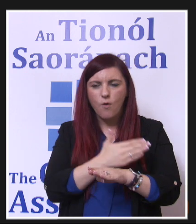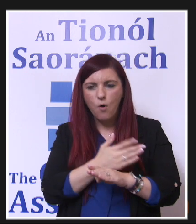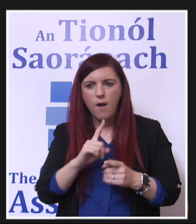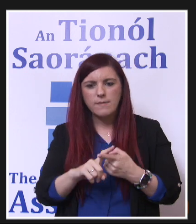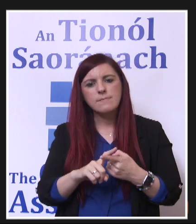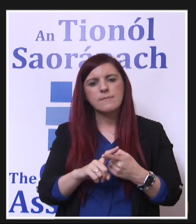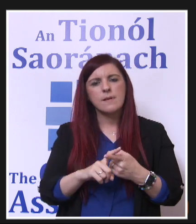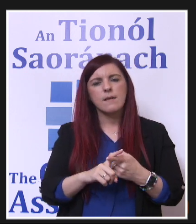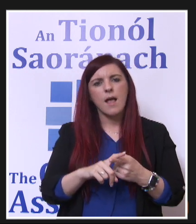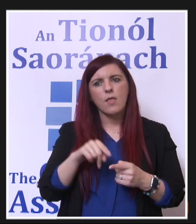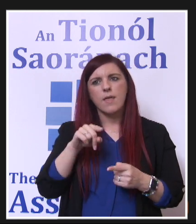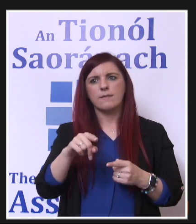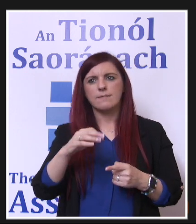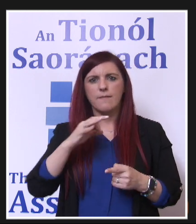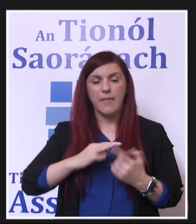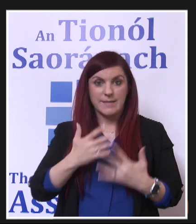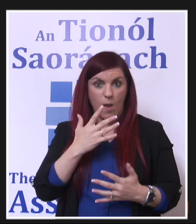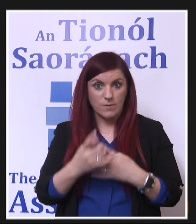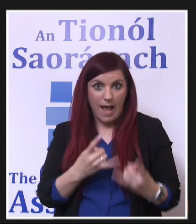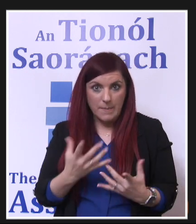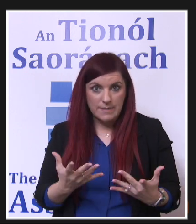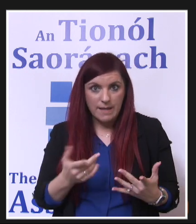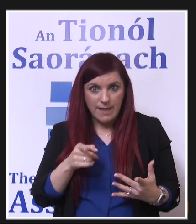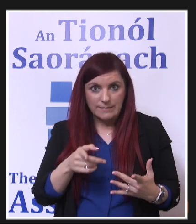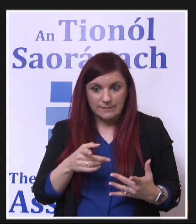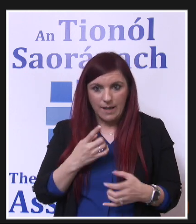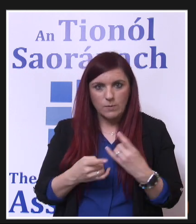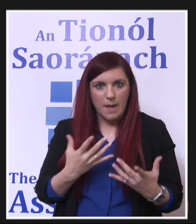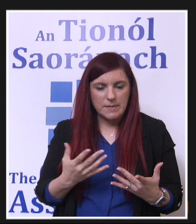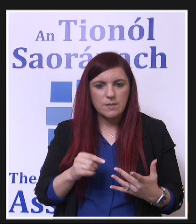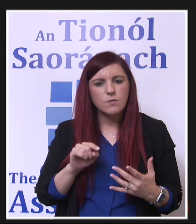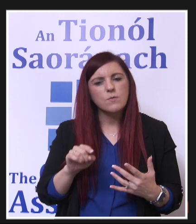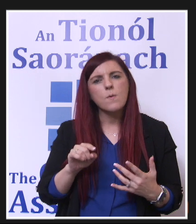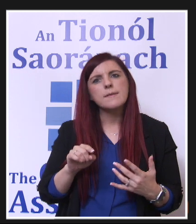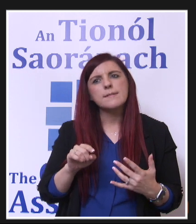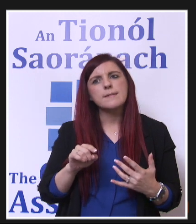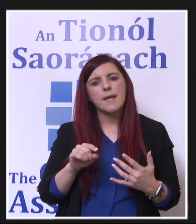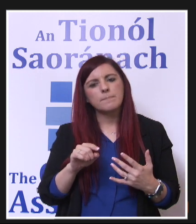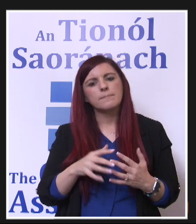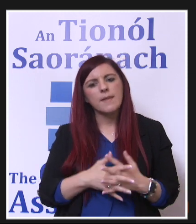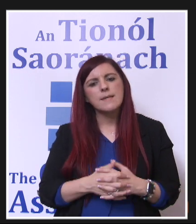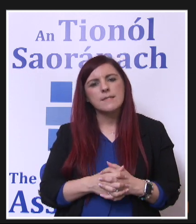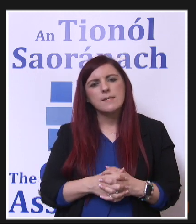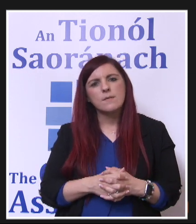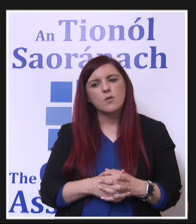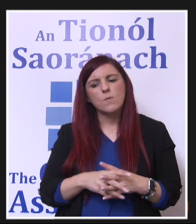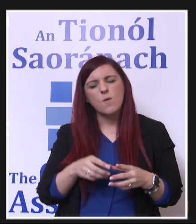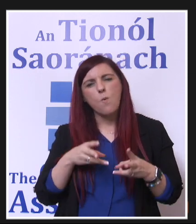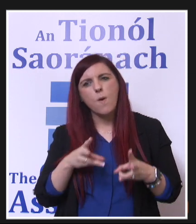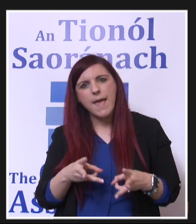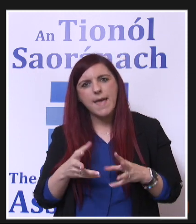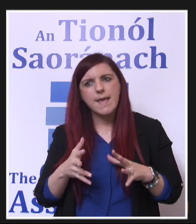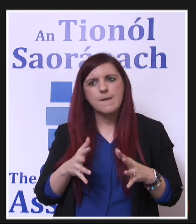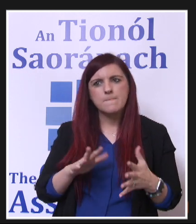that's how it came about. So you know, the way in which